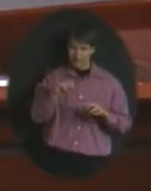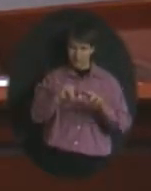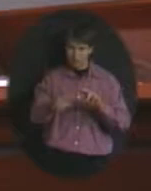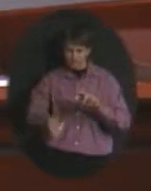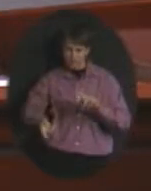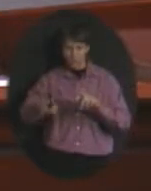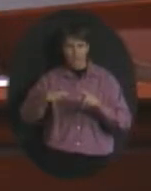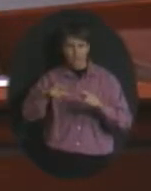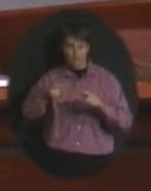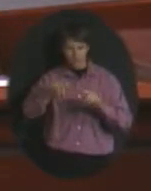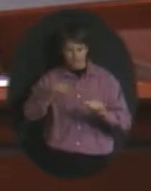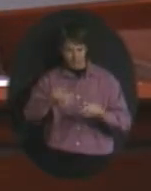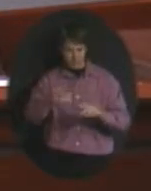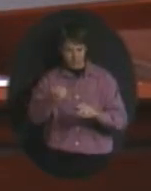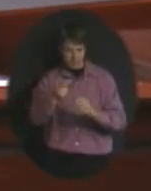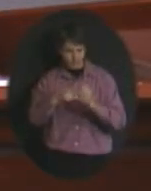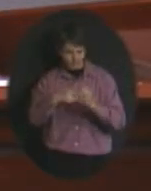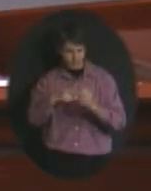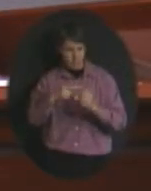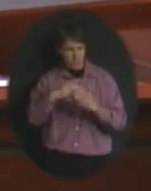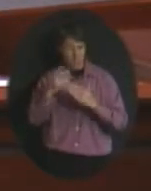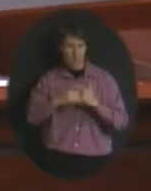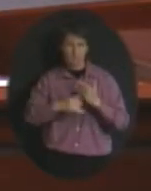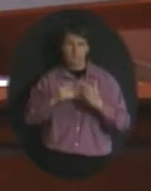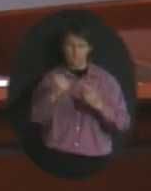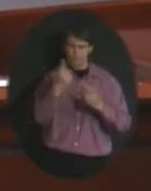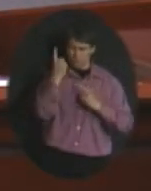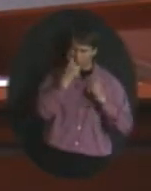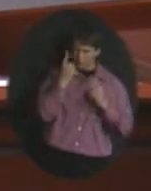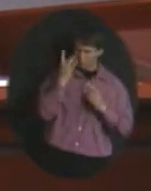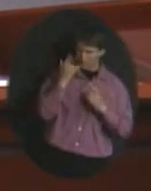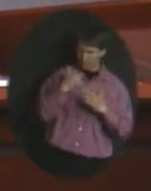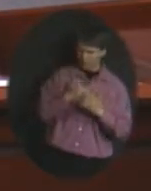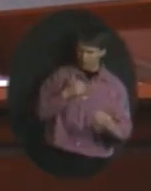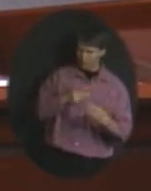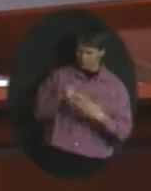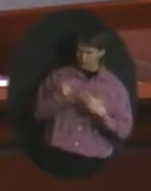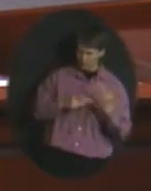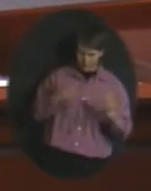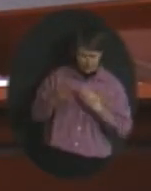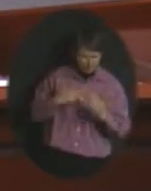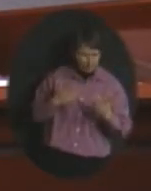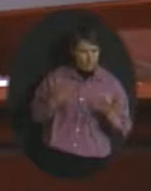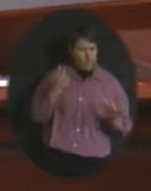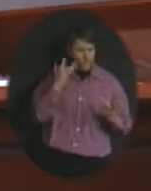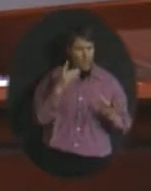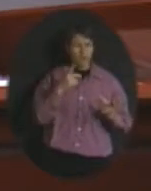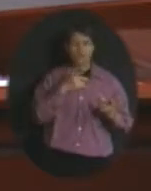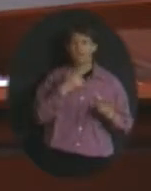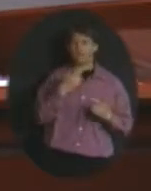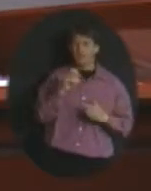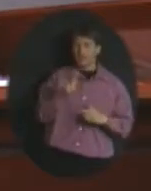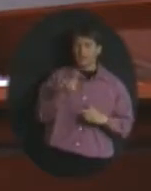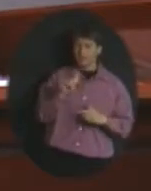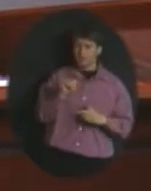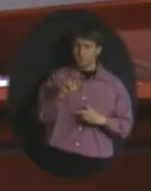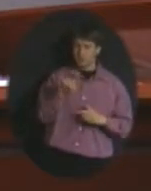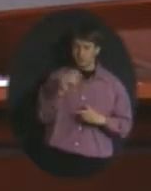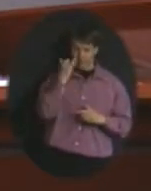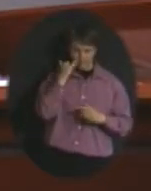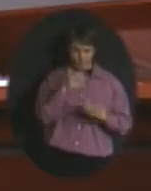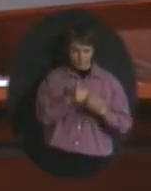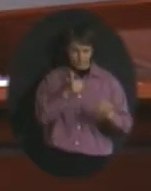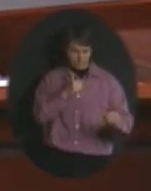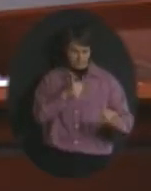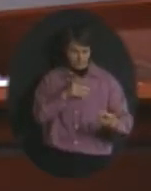ability to hang on to that program. Someone has wondered why did we have separate programs anyway. Well, with Head Start, if you have separate programs, you become